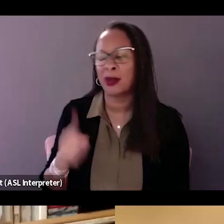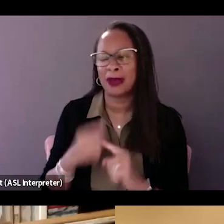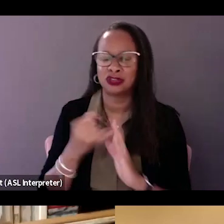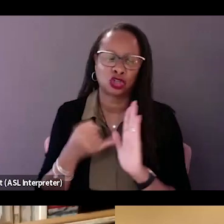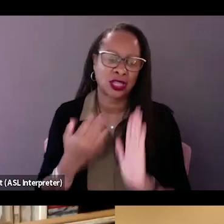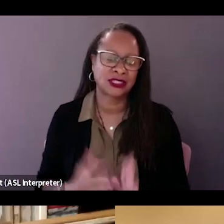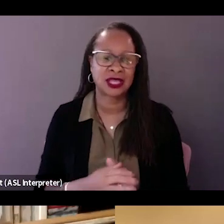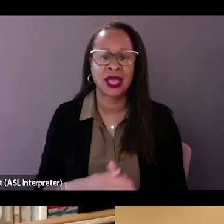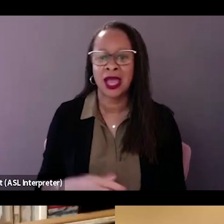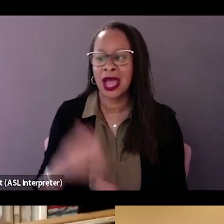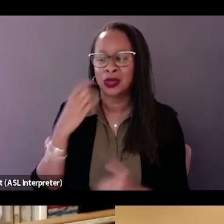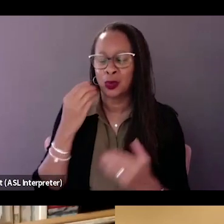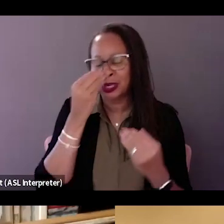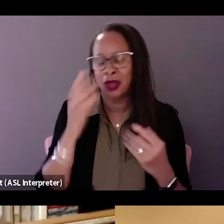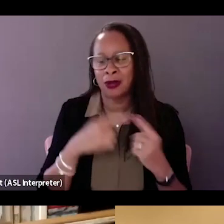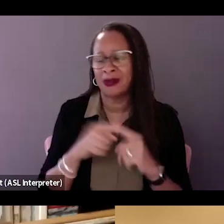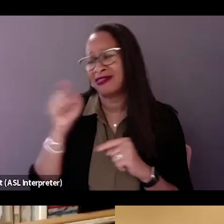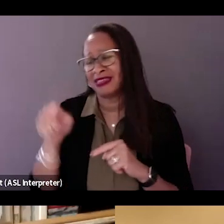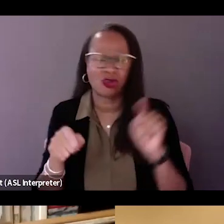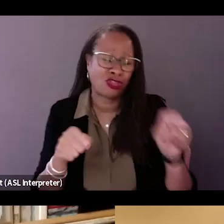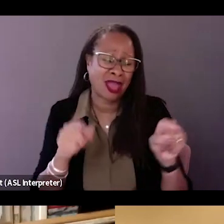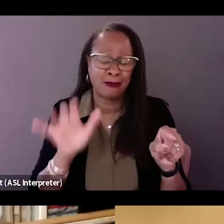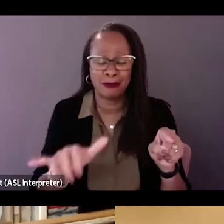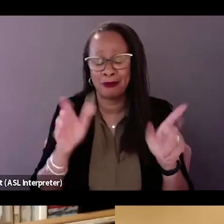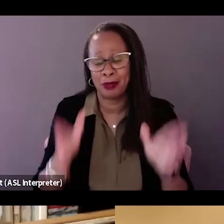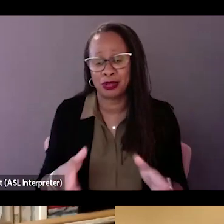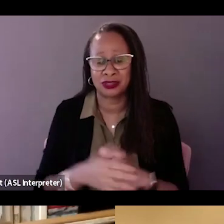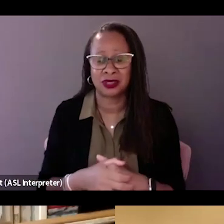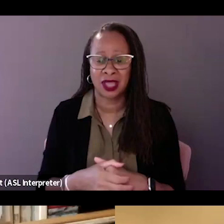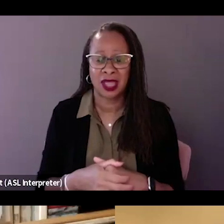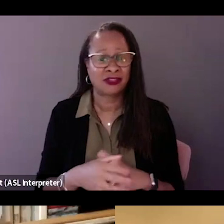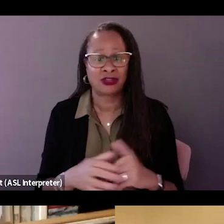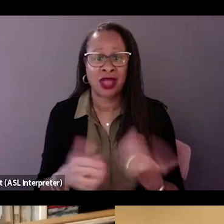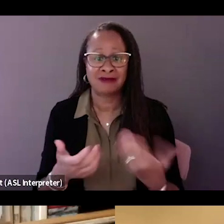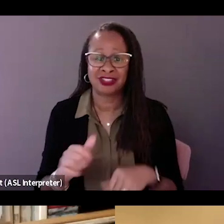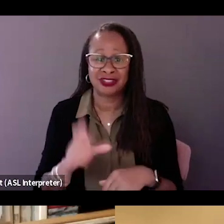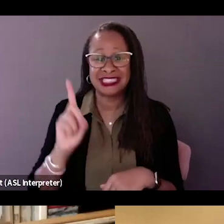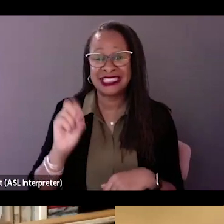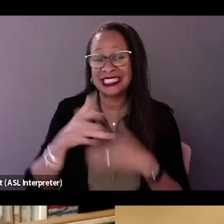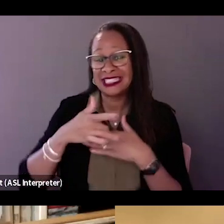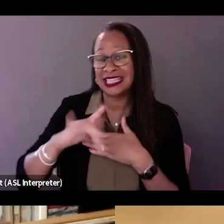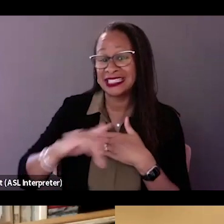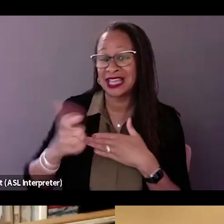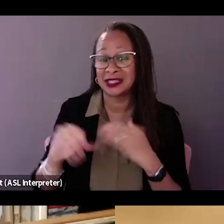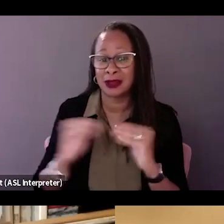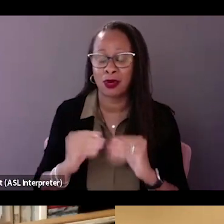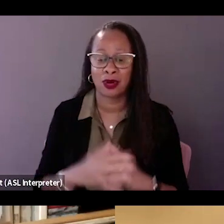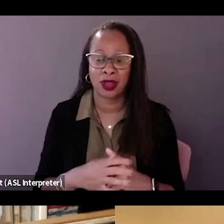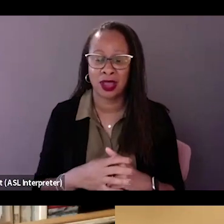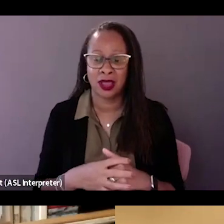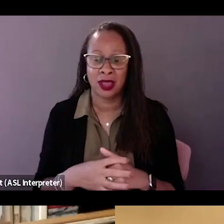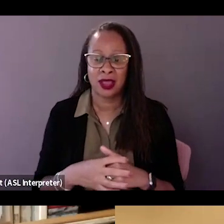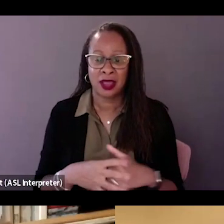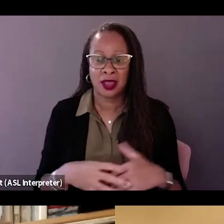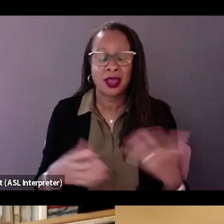care about X person, and I don't care about Y person. So people have gotten very desensitized. And of course, there have been episodes which have eroded people's